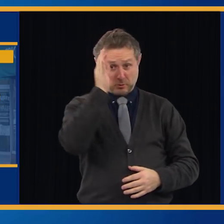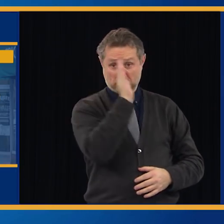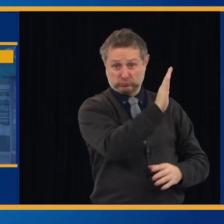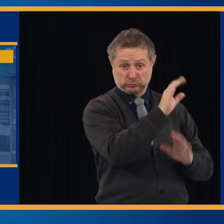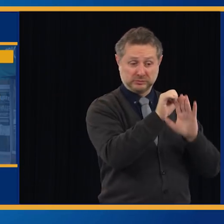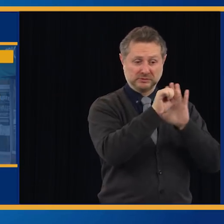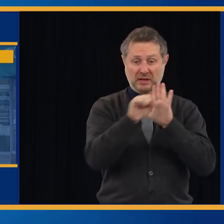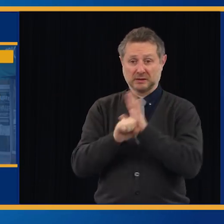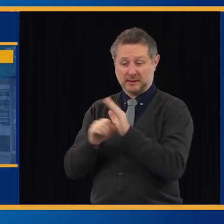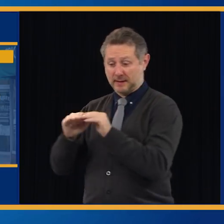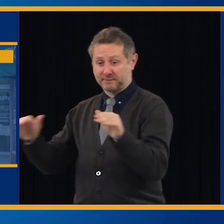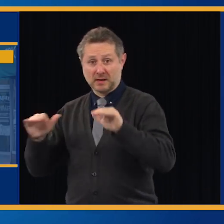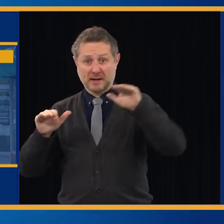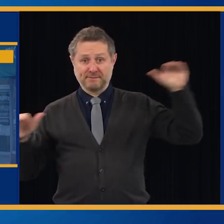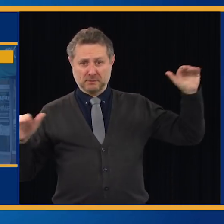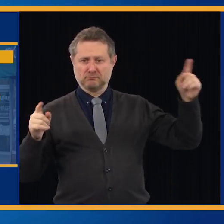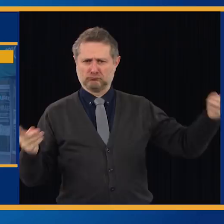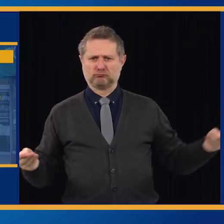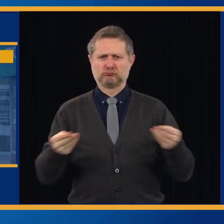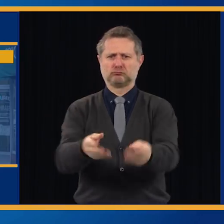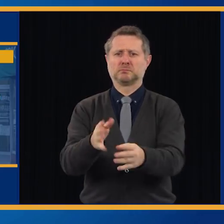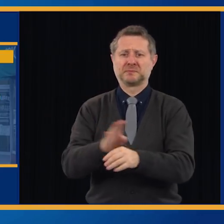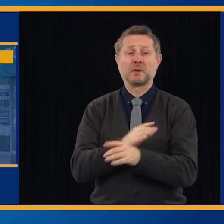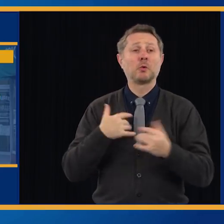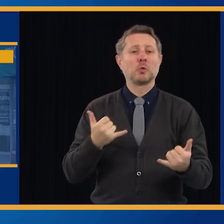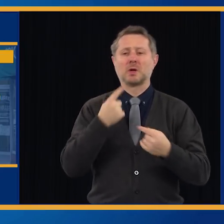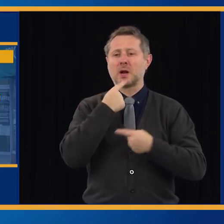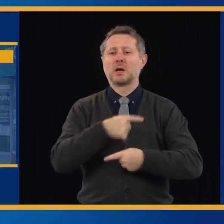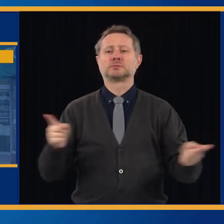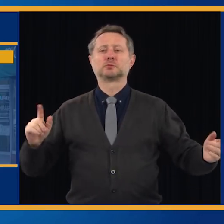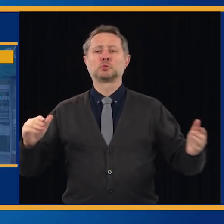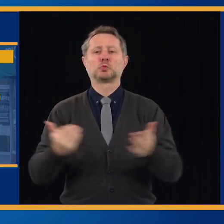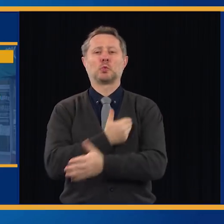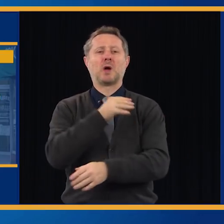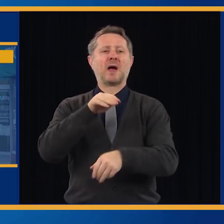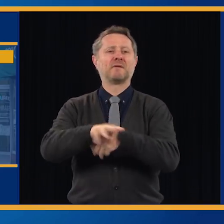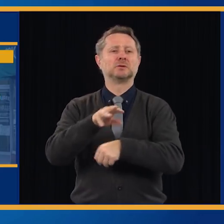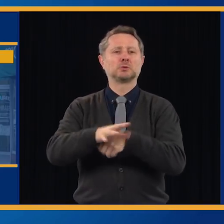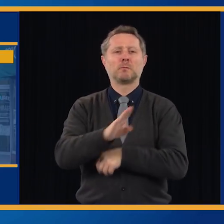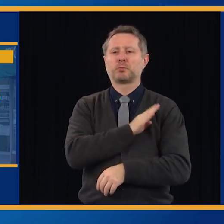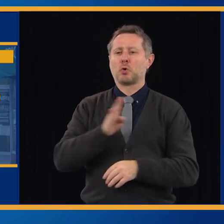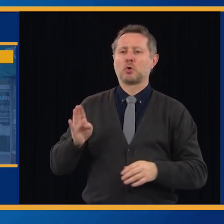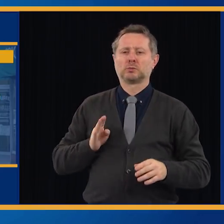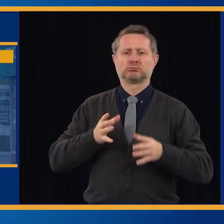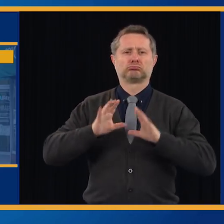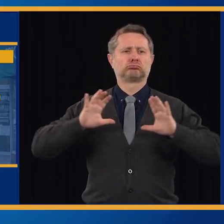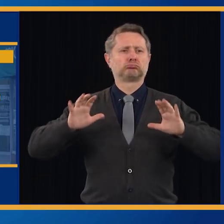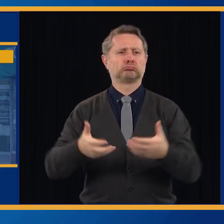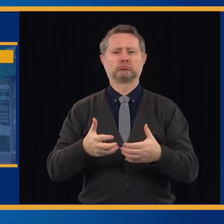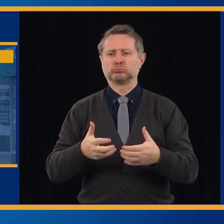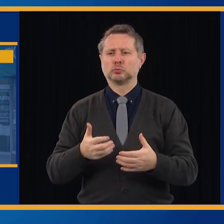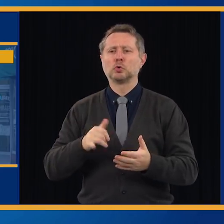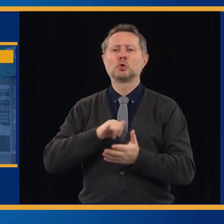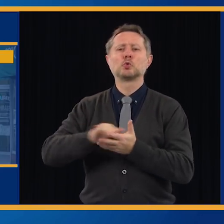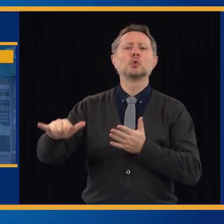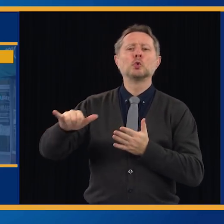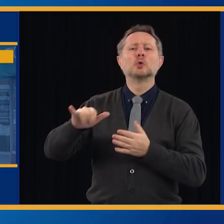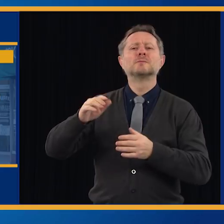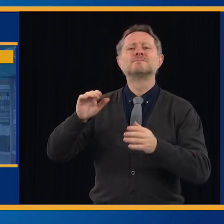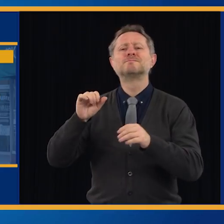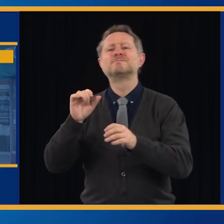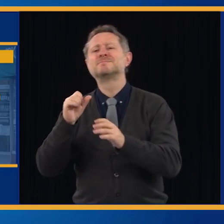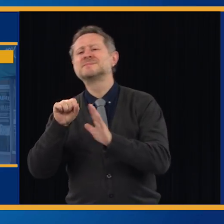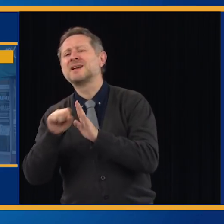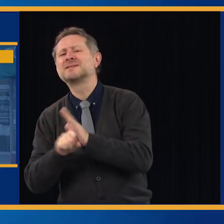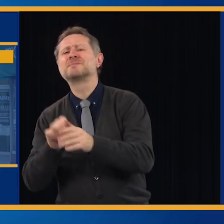announcing an advisory board that is made up of statewide business leaders, academic leaders, civic leaders,